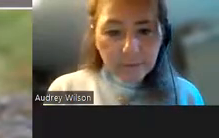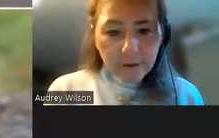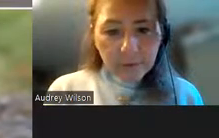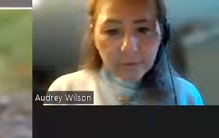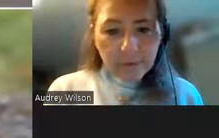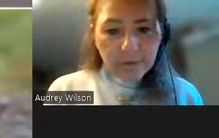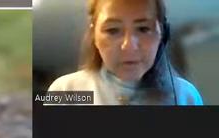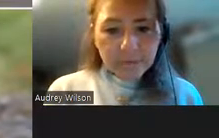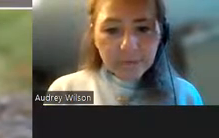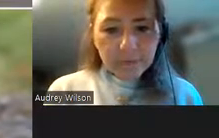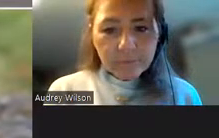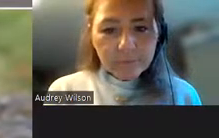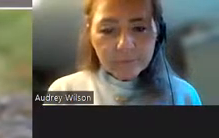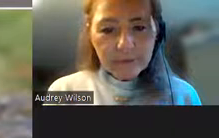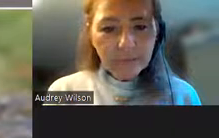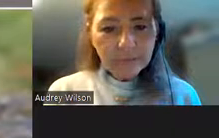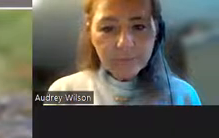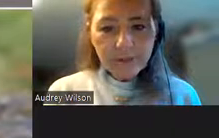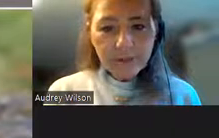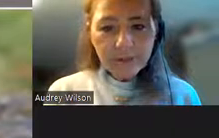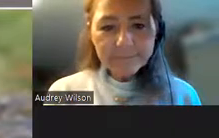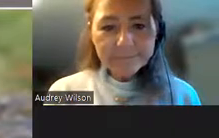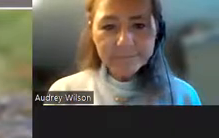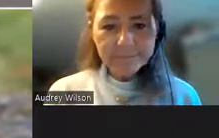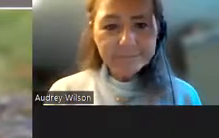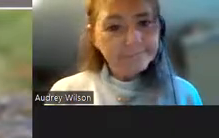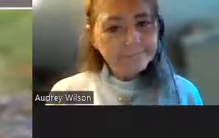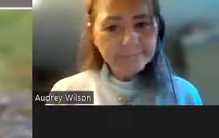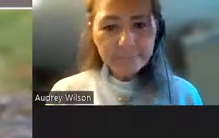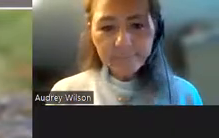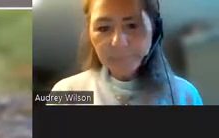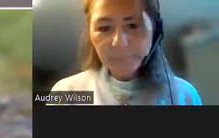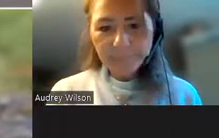And where are we going with this? Oh, nothing for A.